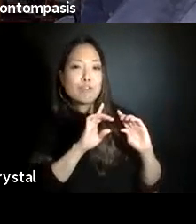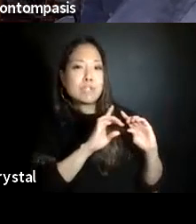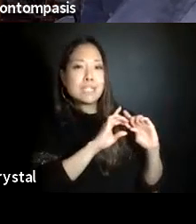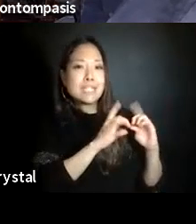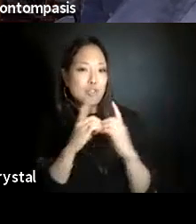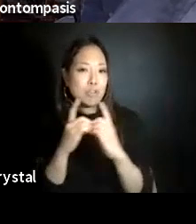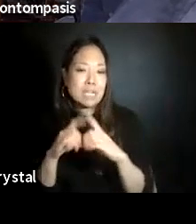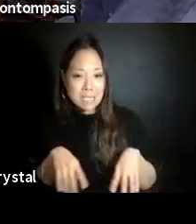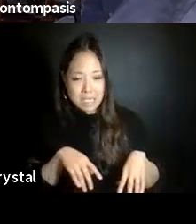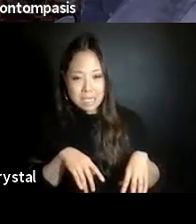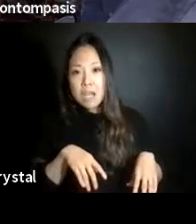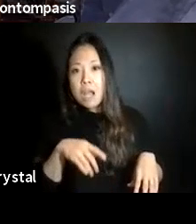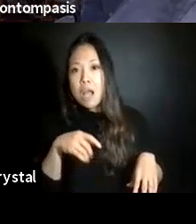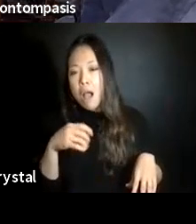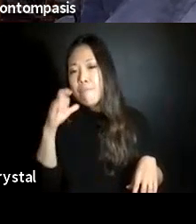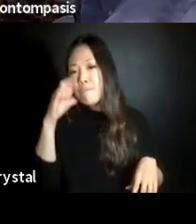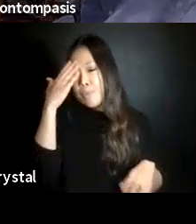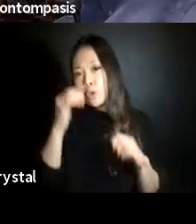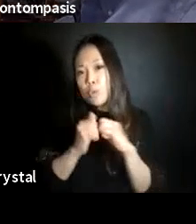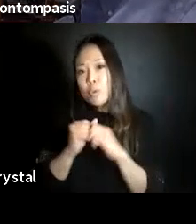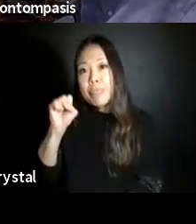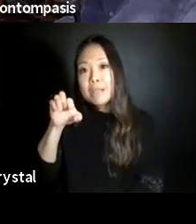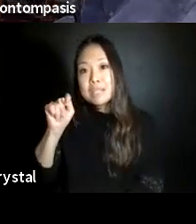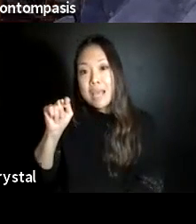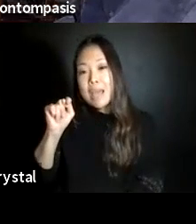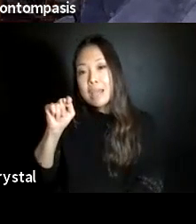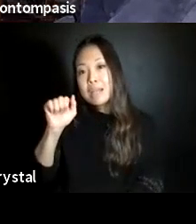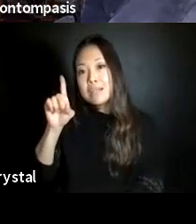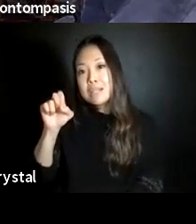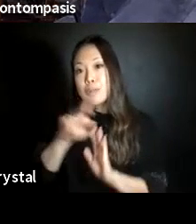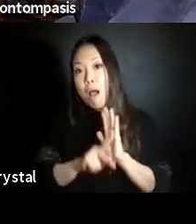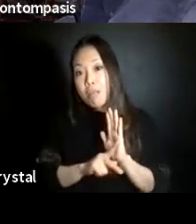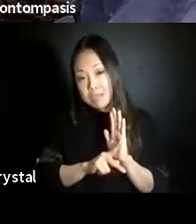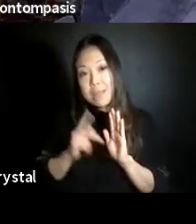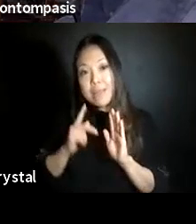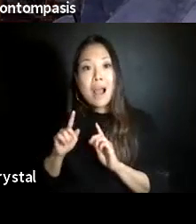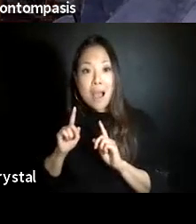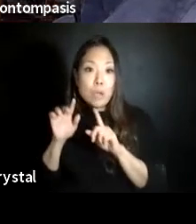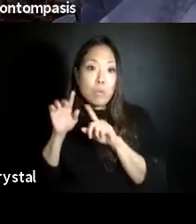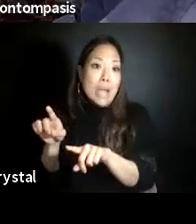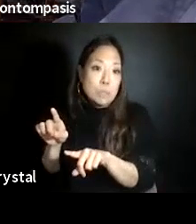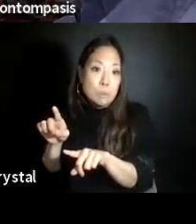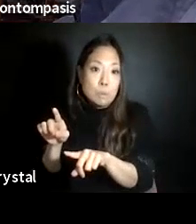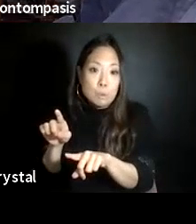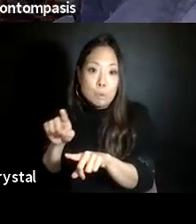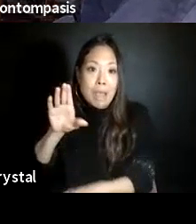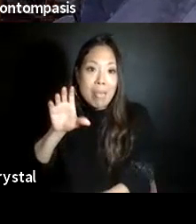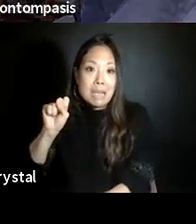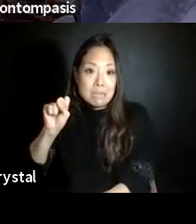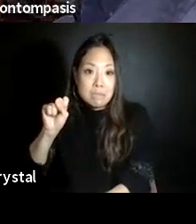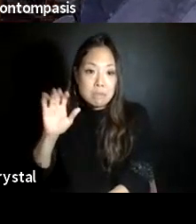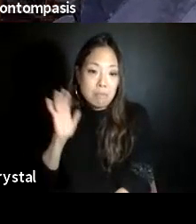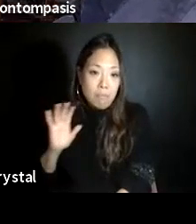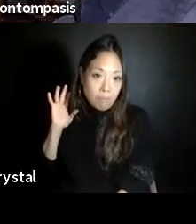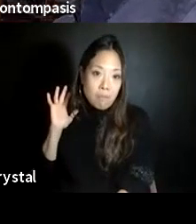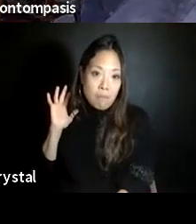the set aside policy that I attended BLS under back in the day, and I know that the